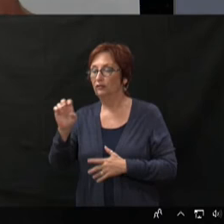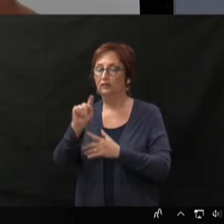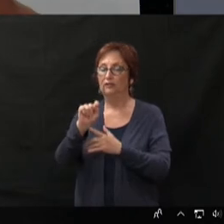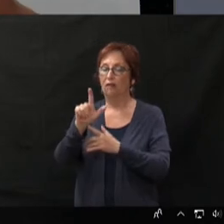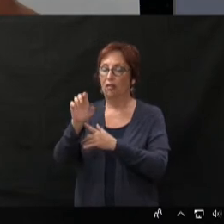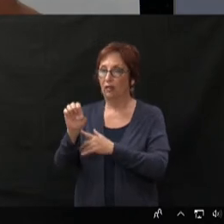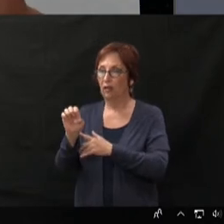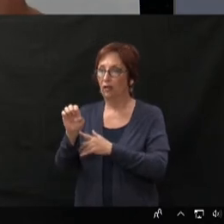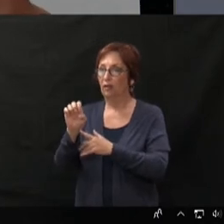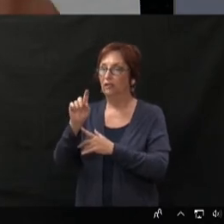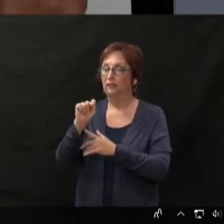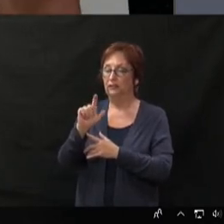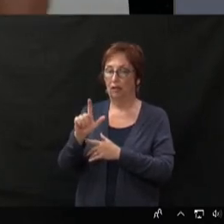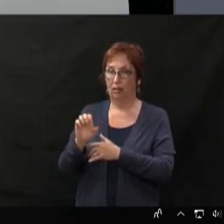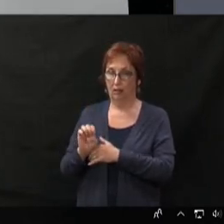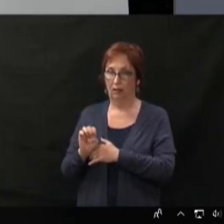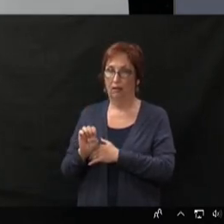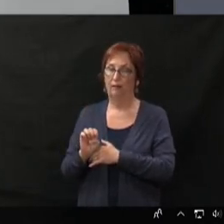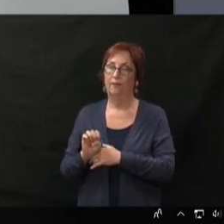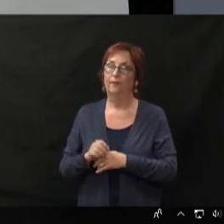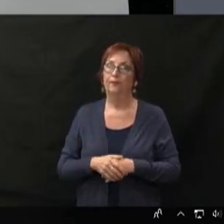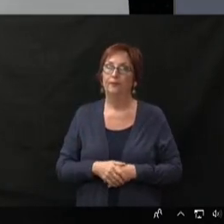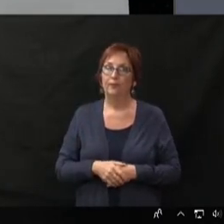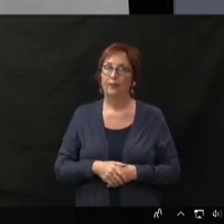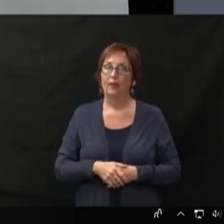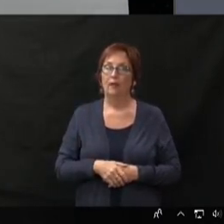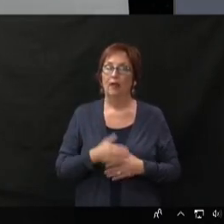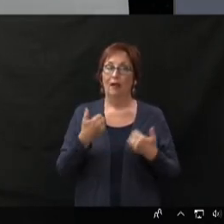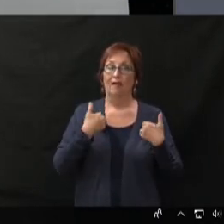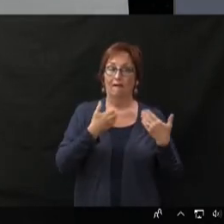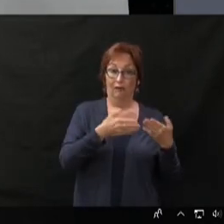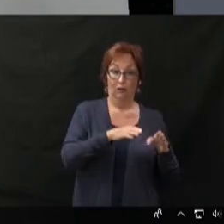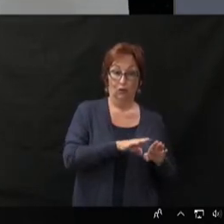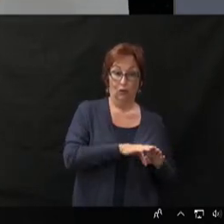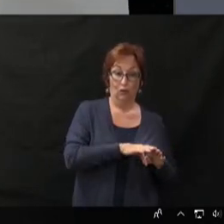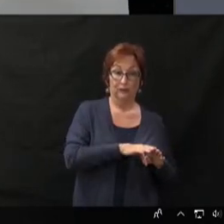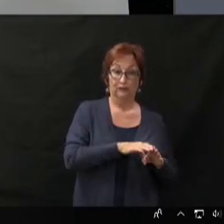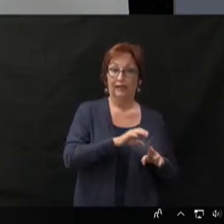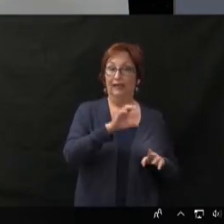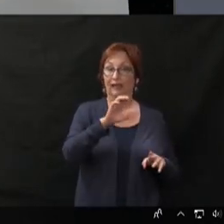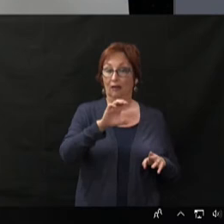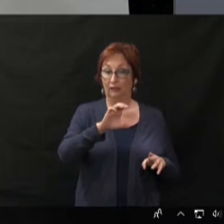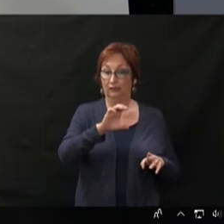one? Toll. Then I have closed and consonant LE.